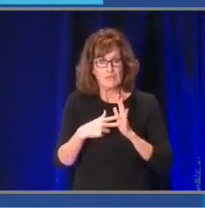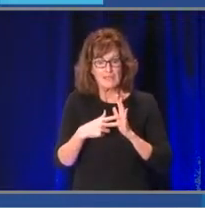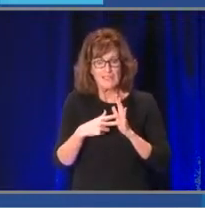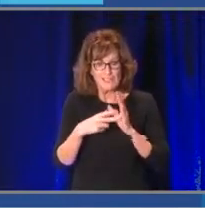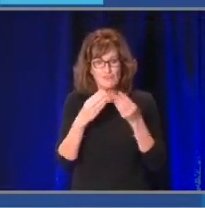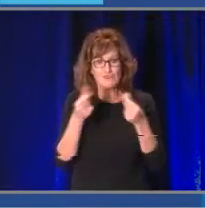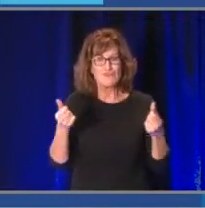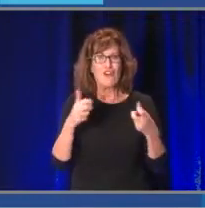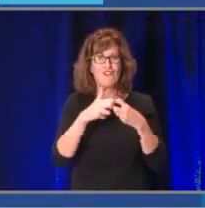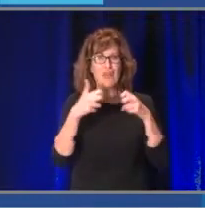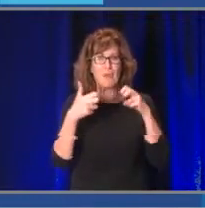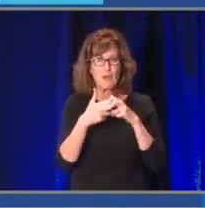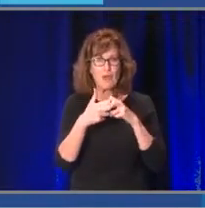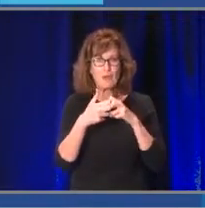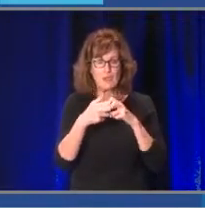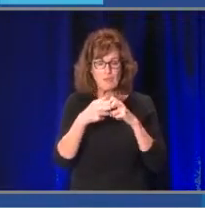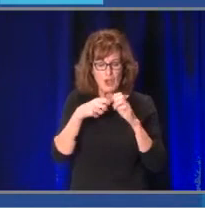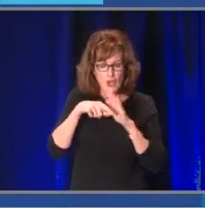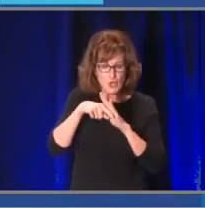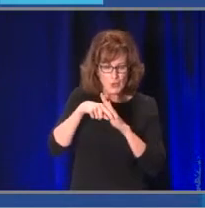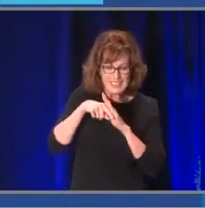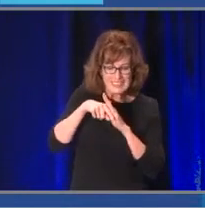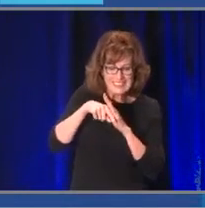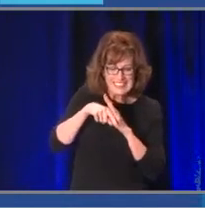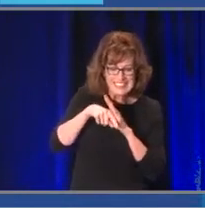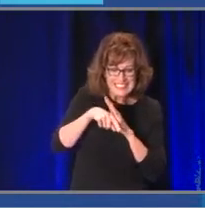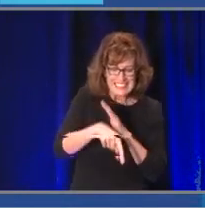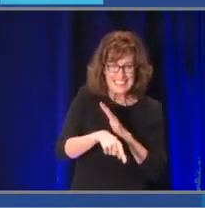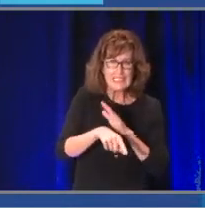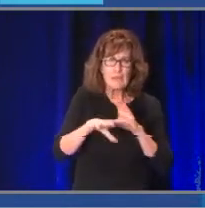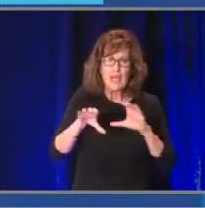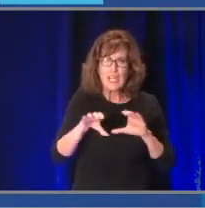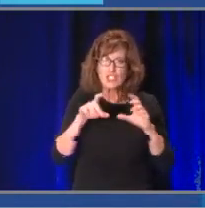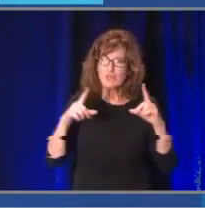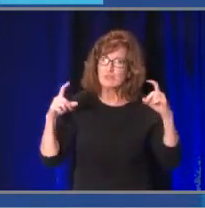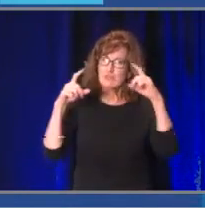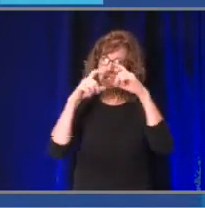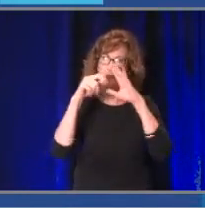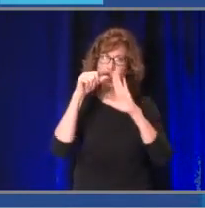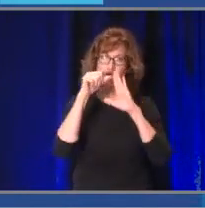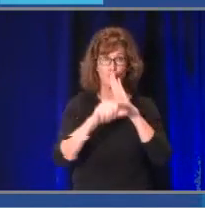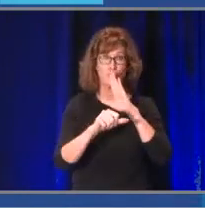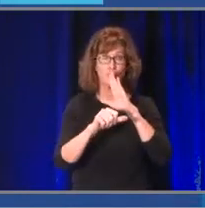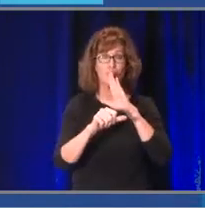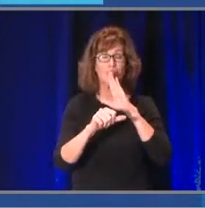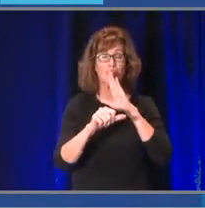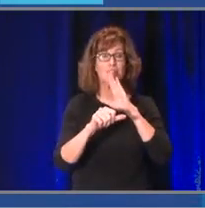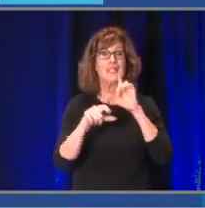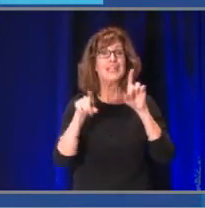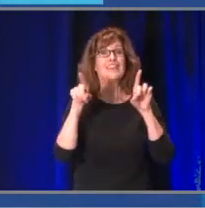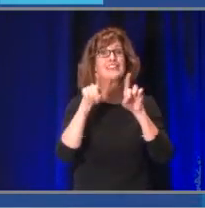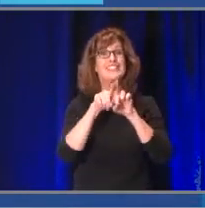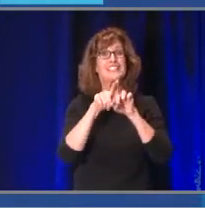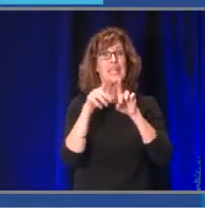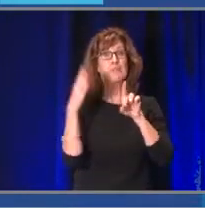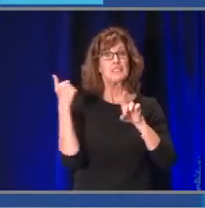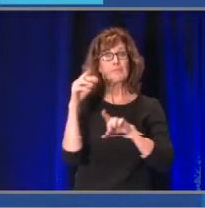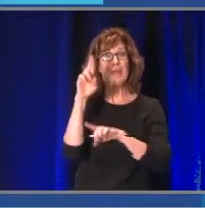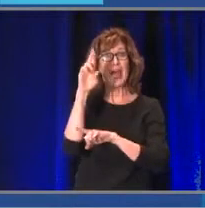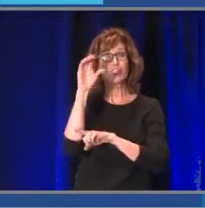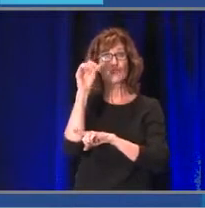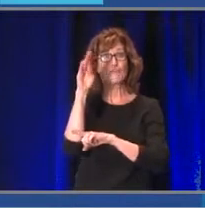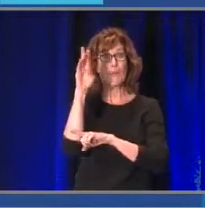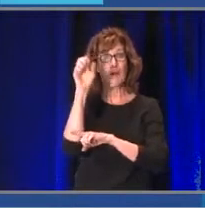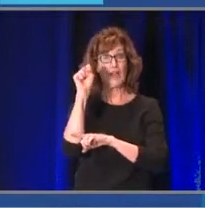problem, getting into a deep, narrow space and performing very complex surgery. Just like robotics of before, the